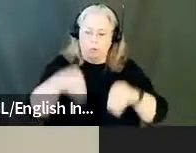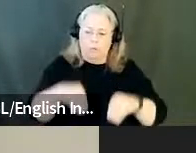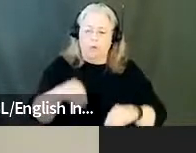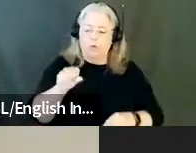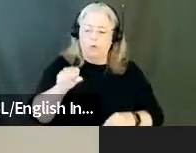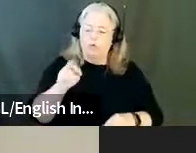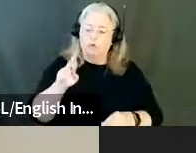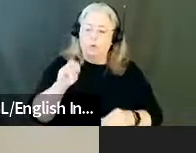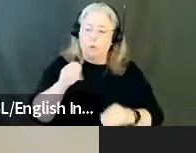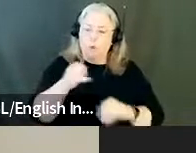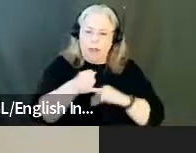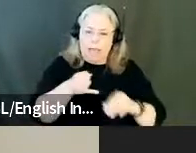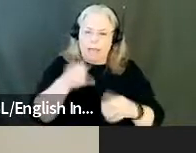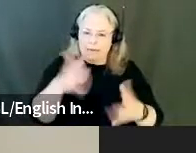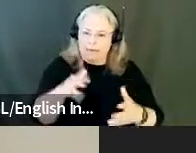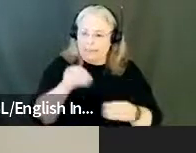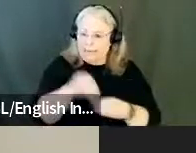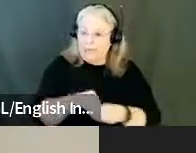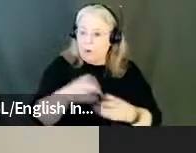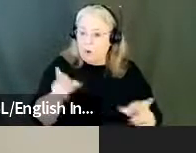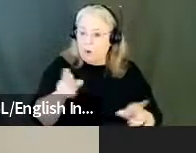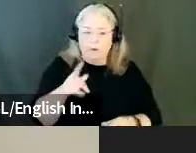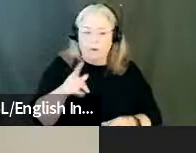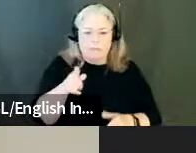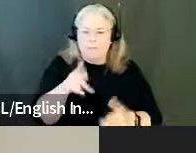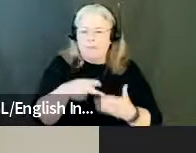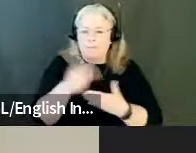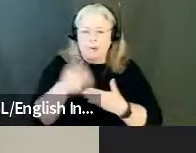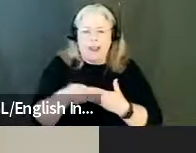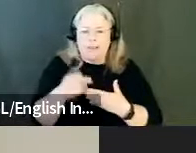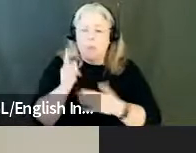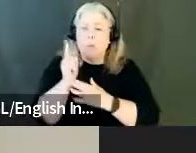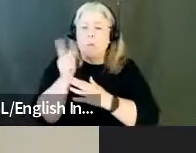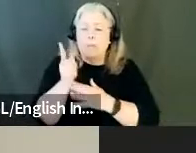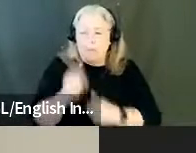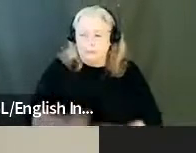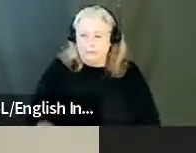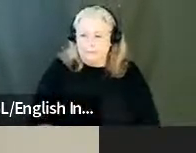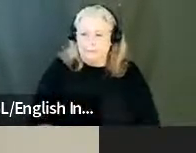So here's this project that can be done in a minute.